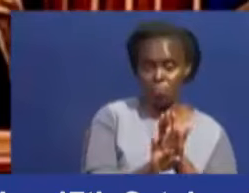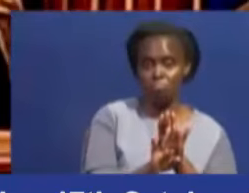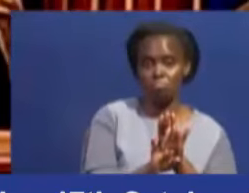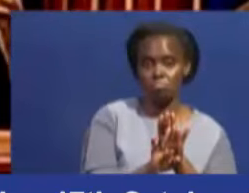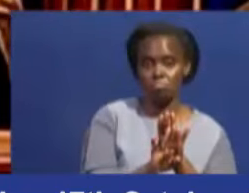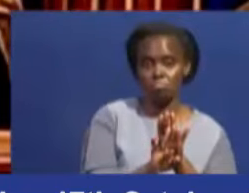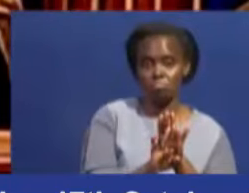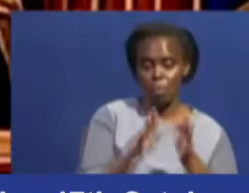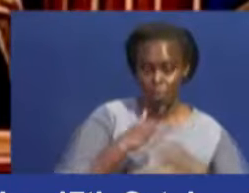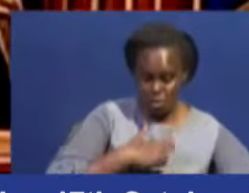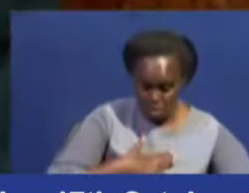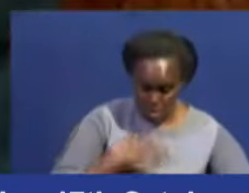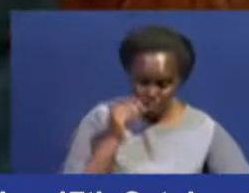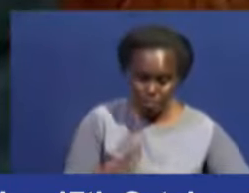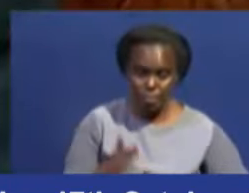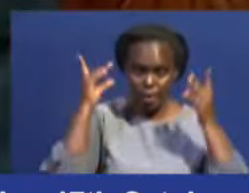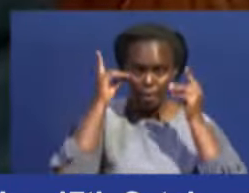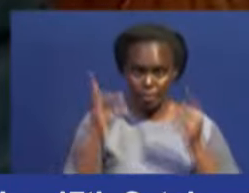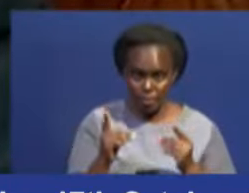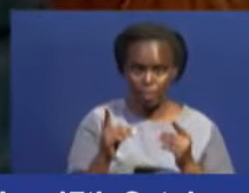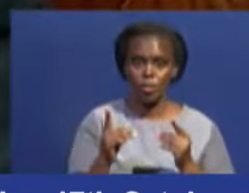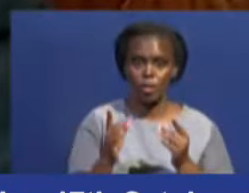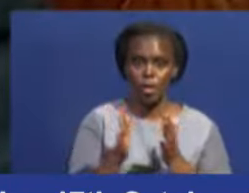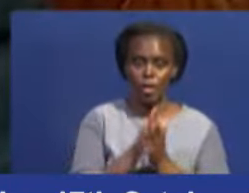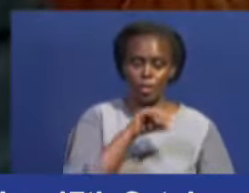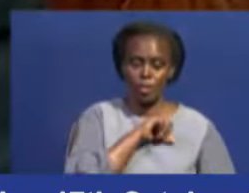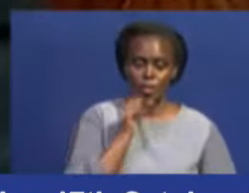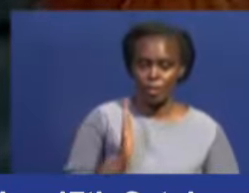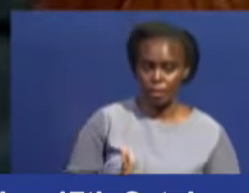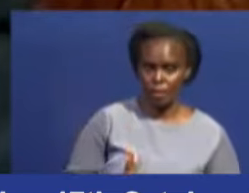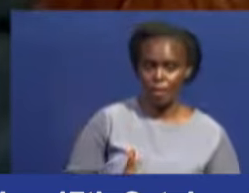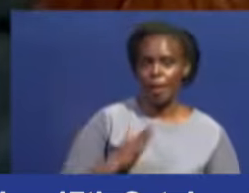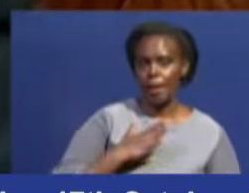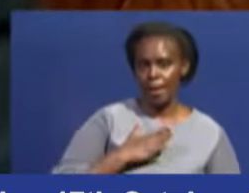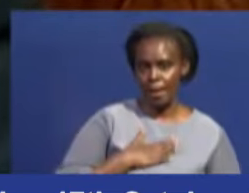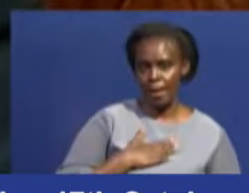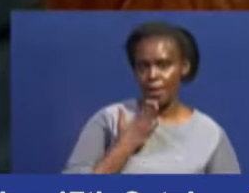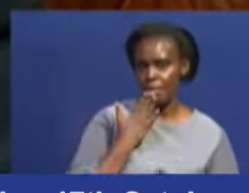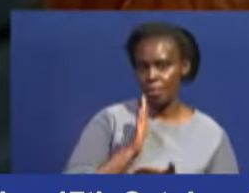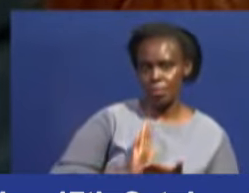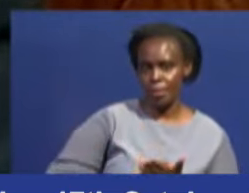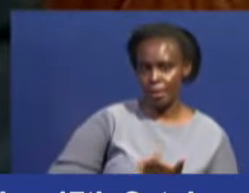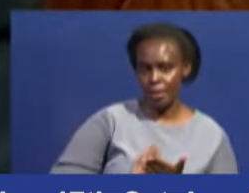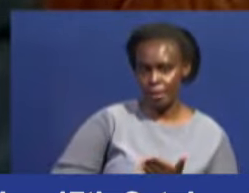Mheshimiwa Speaker and Honorable Senators. I would suggest